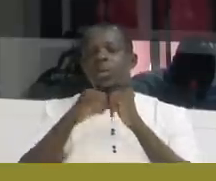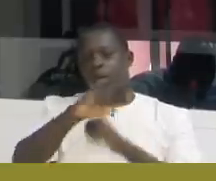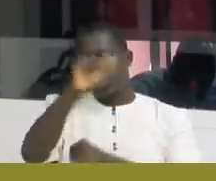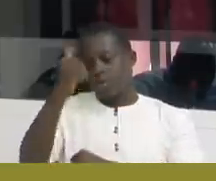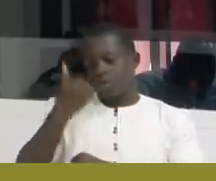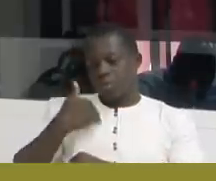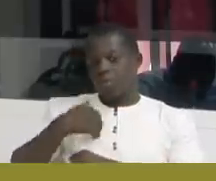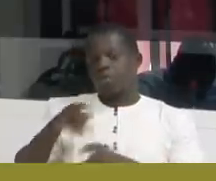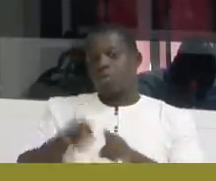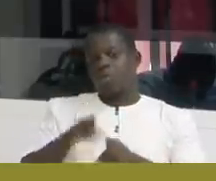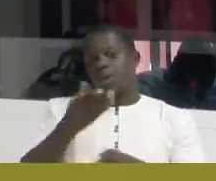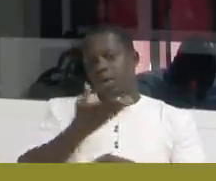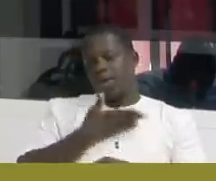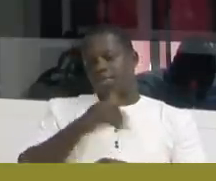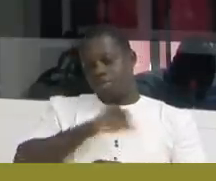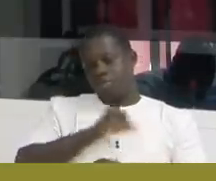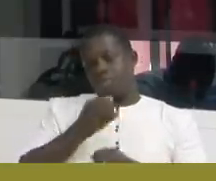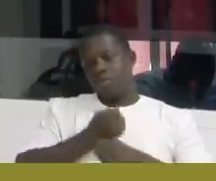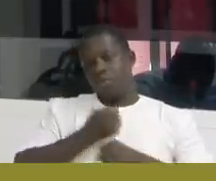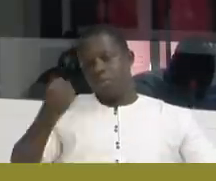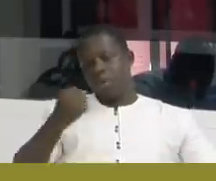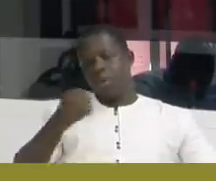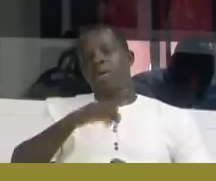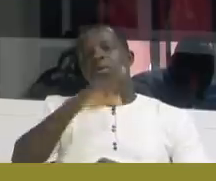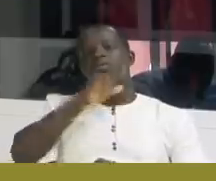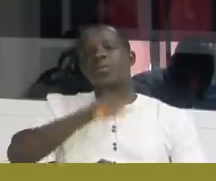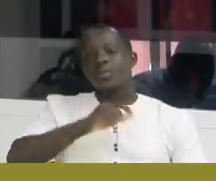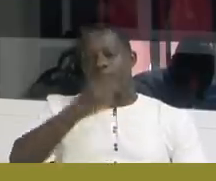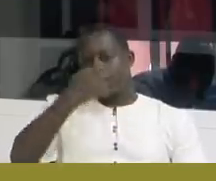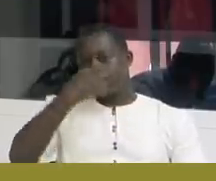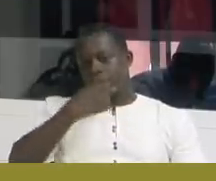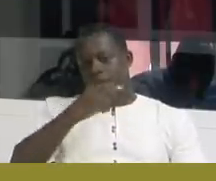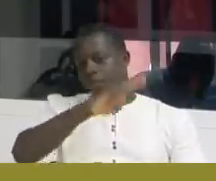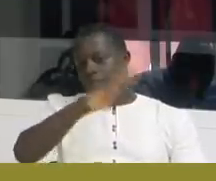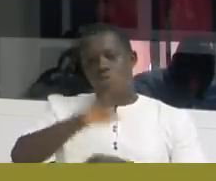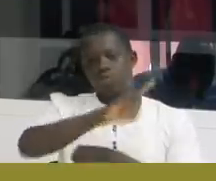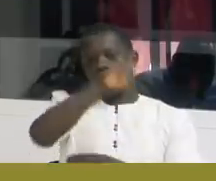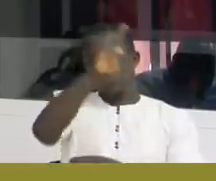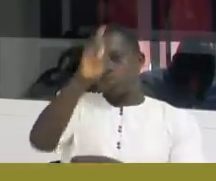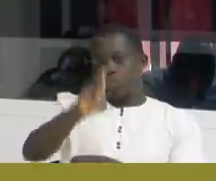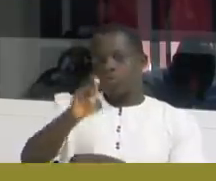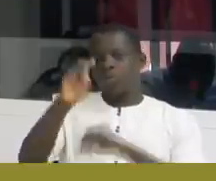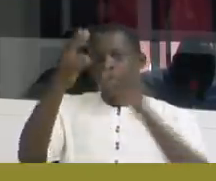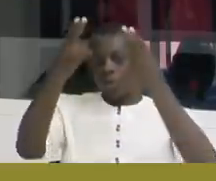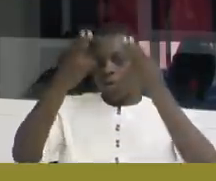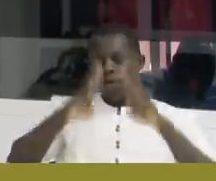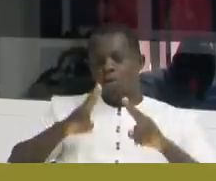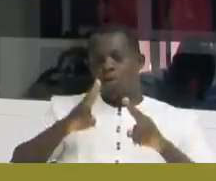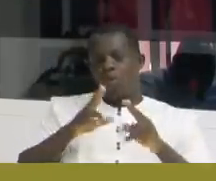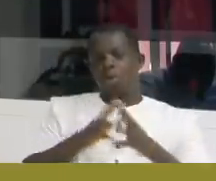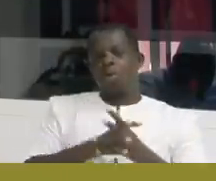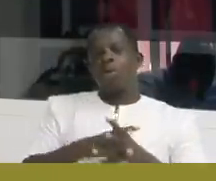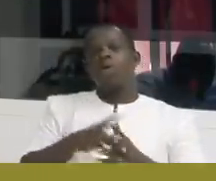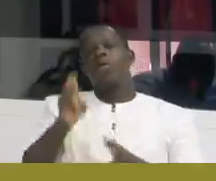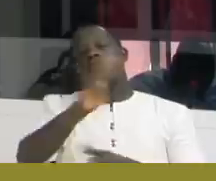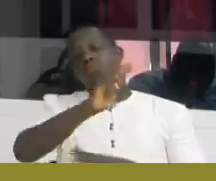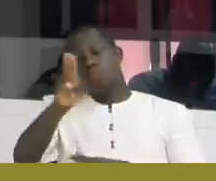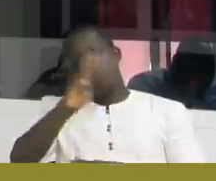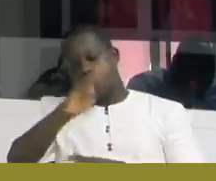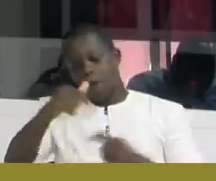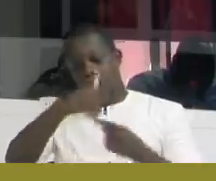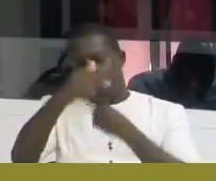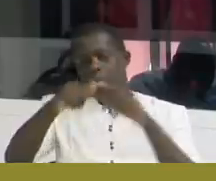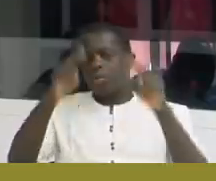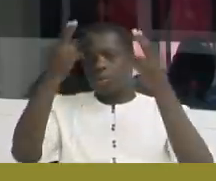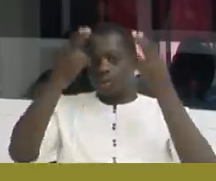their weapons. Mr. Singhateh, yes. I am not questioning yes. the lawfulness. No, it's not about the lawfulness. Just hear